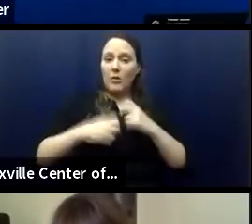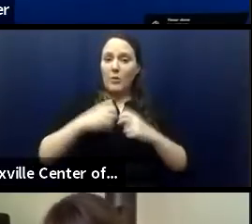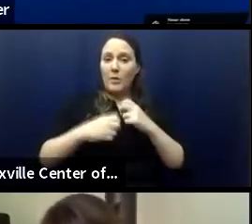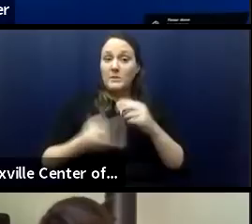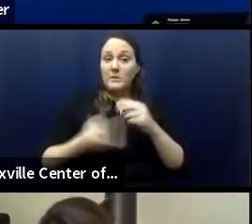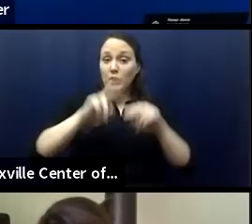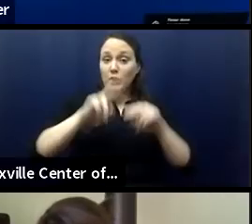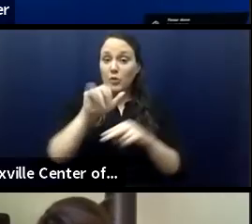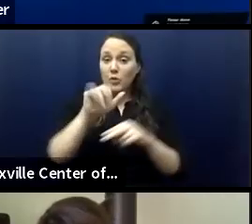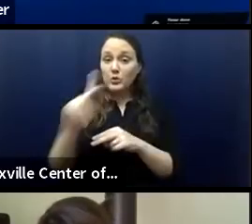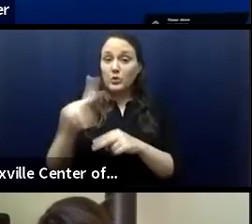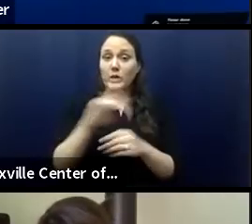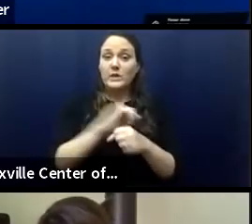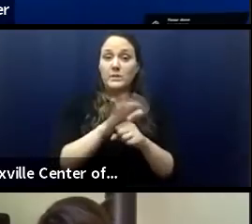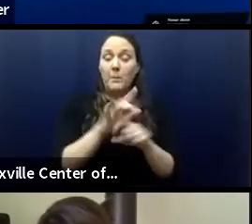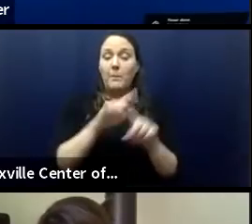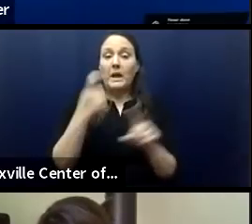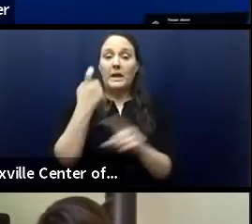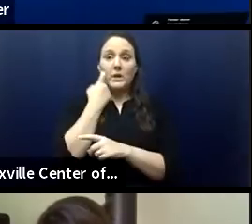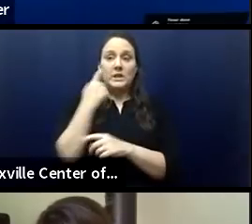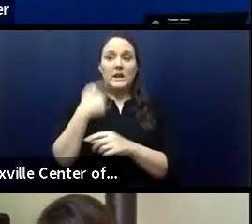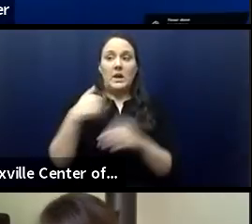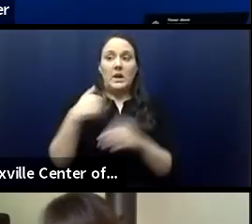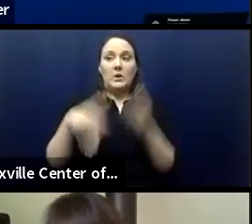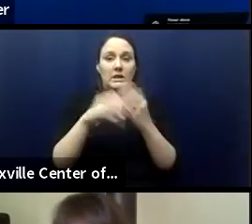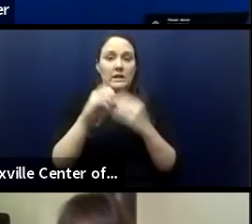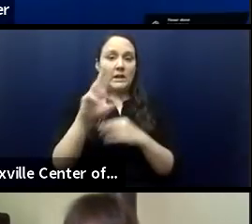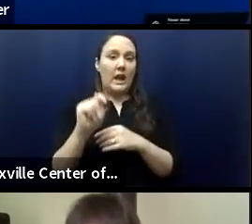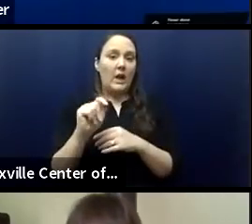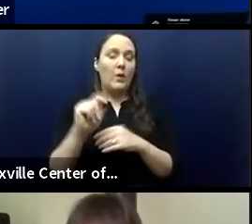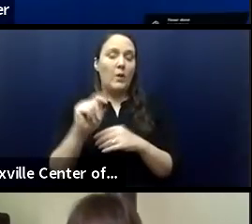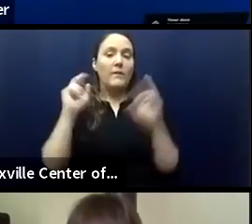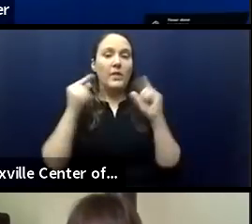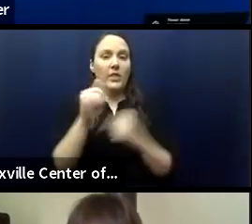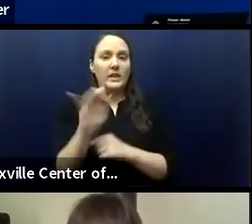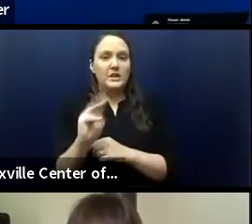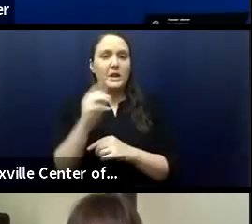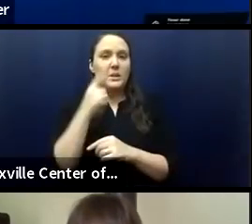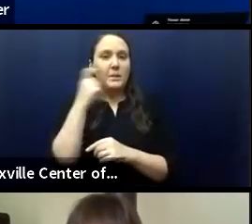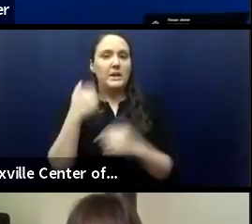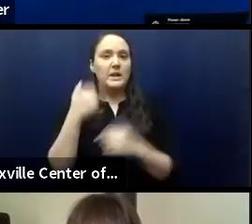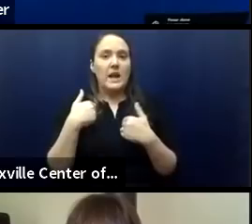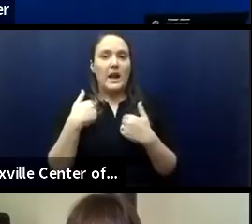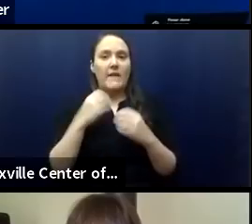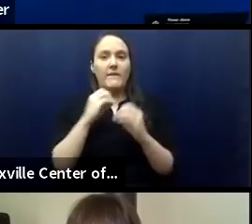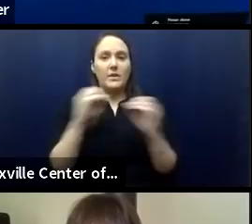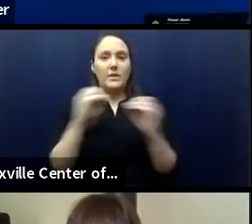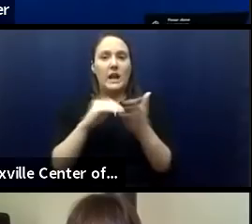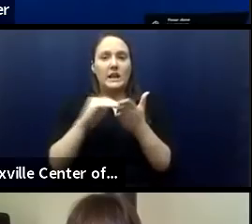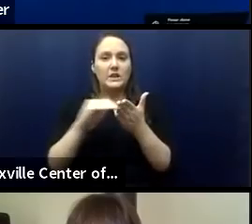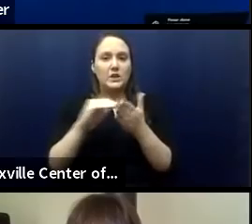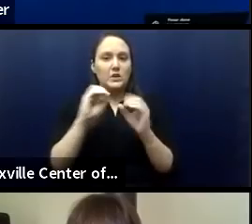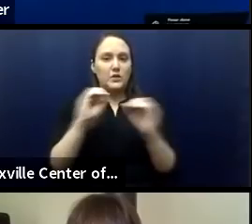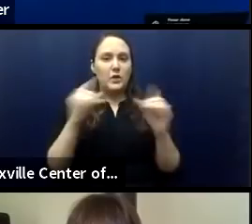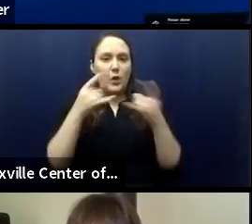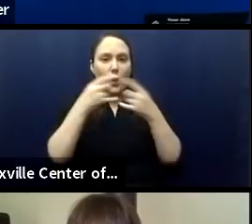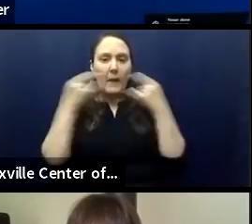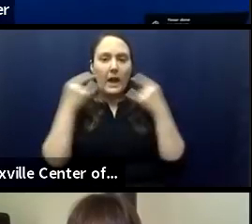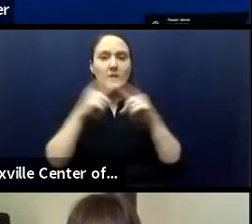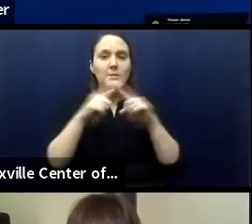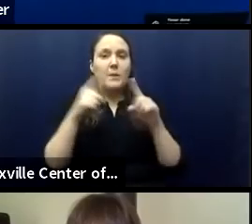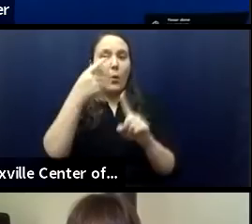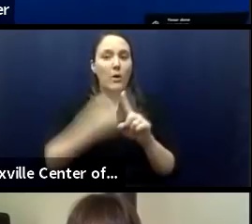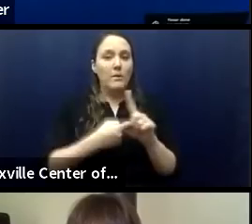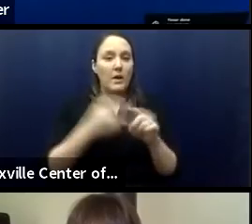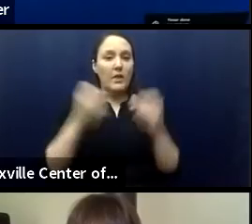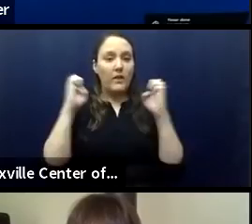past Sunday, I was kicked out of Tenova Health and Fitness because I had a medical exemption for a mask, and they advised me after a month of working out, I'm no longer allowed in